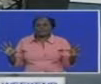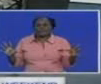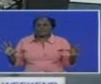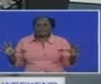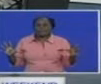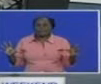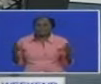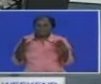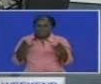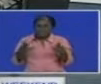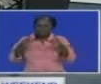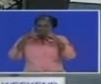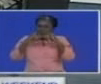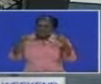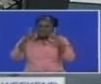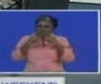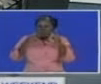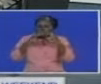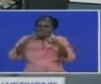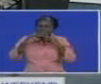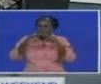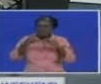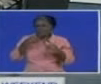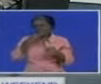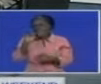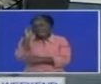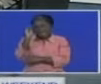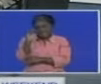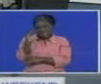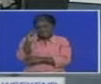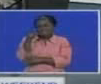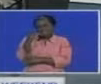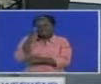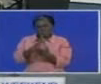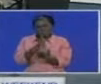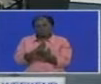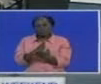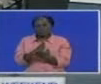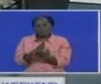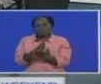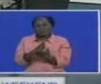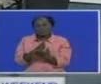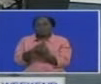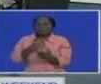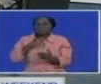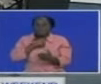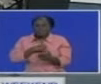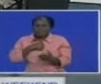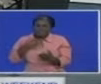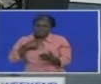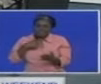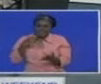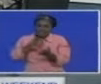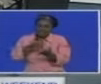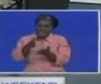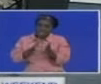I thought you are asking utterances that have been made, and you're asking whether they really help. Fortunately, Professor, I'm not one of those who are